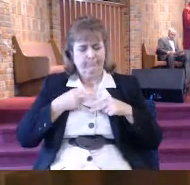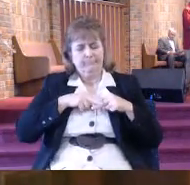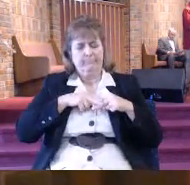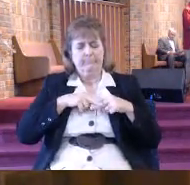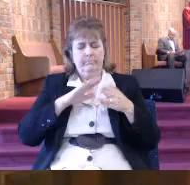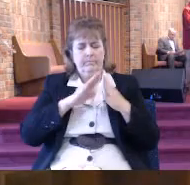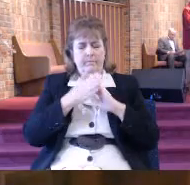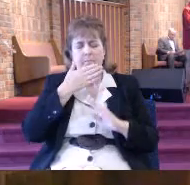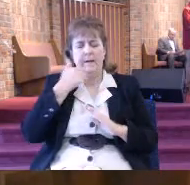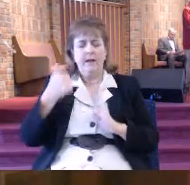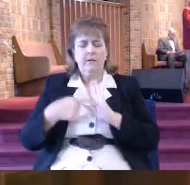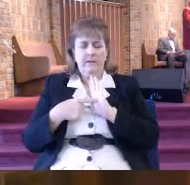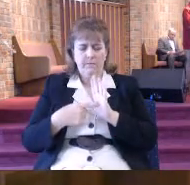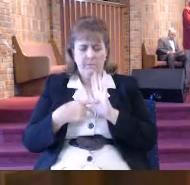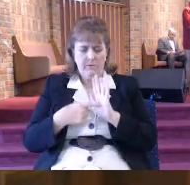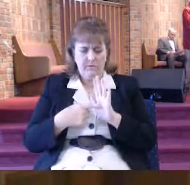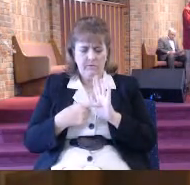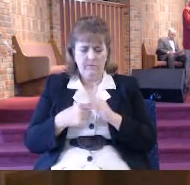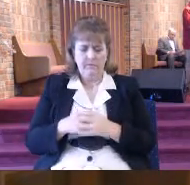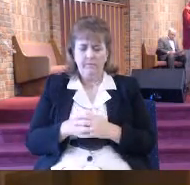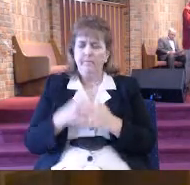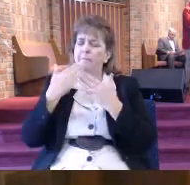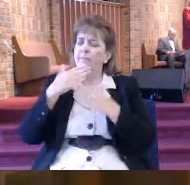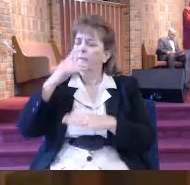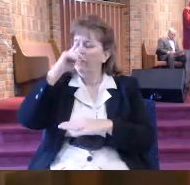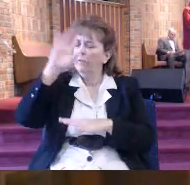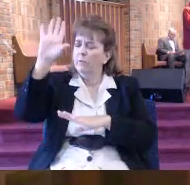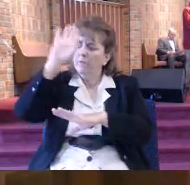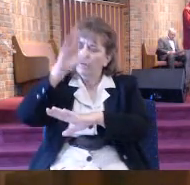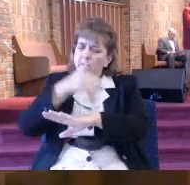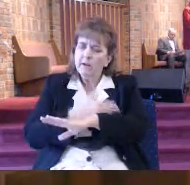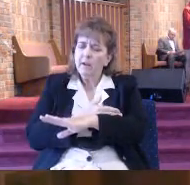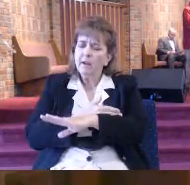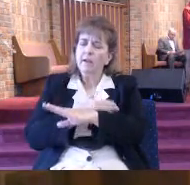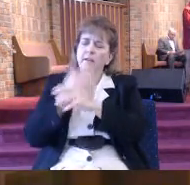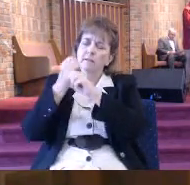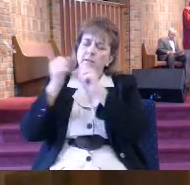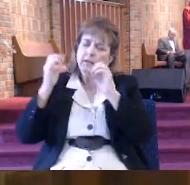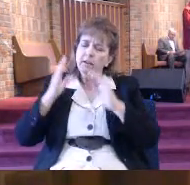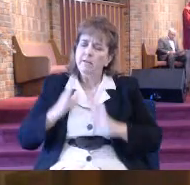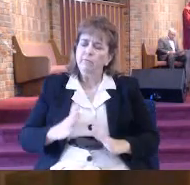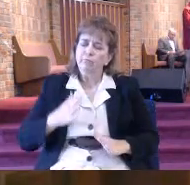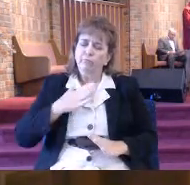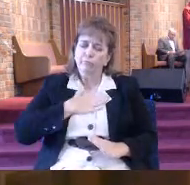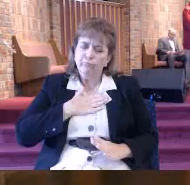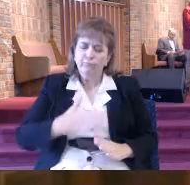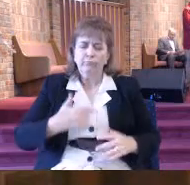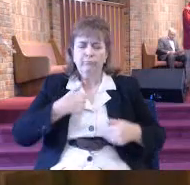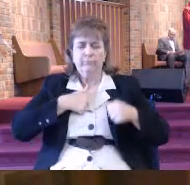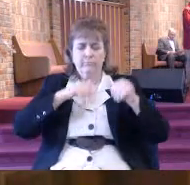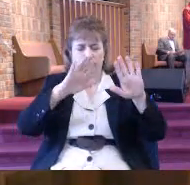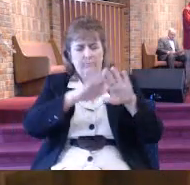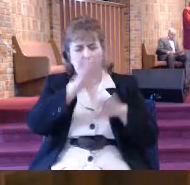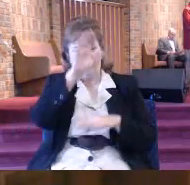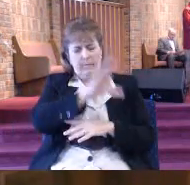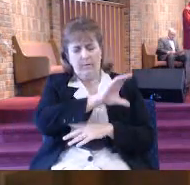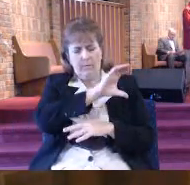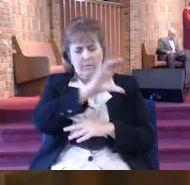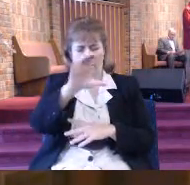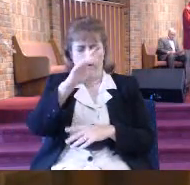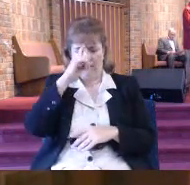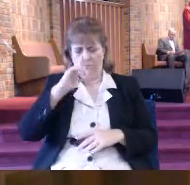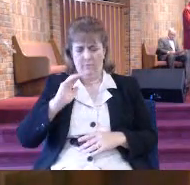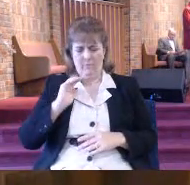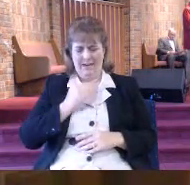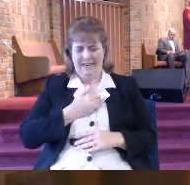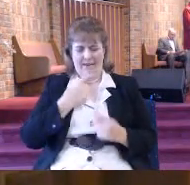are so thankful for your Son and our Savior and the sacrifice that he made on the cross, dying to save us from our sins. God, that